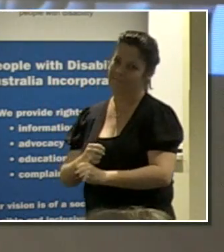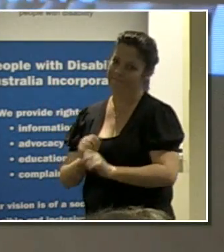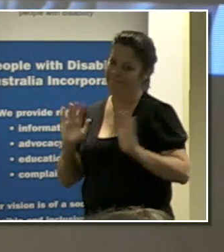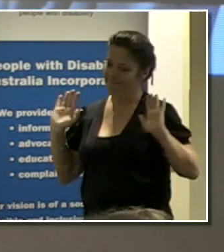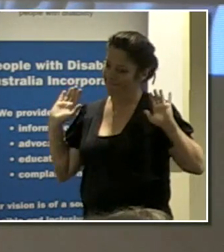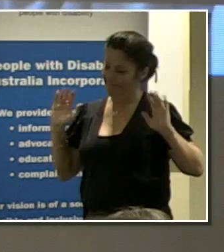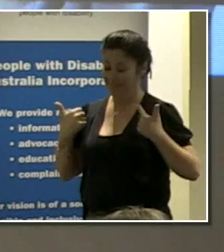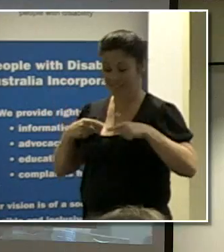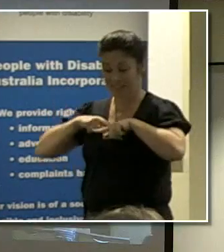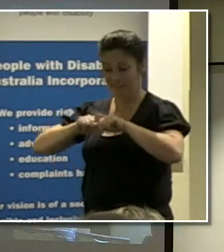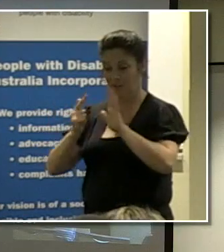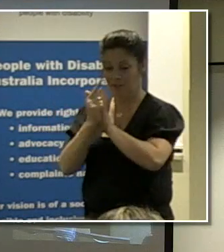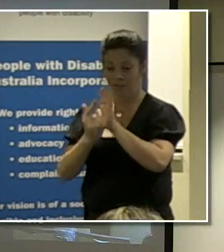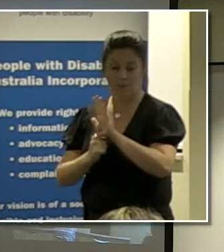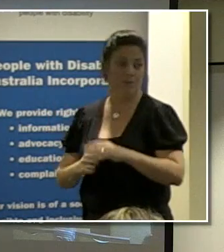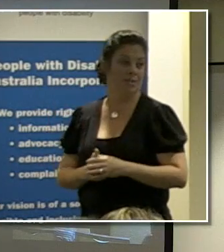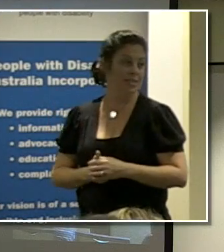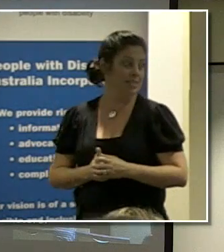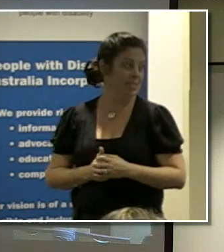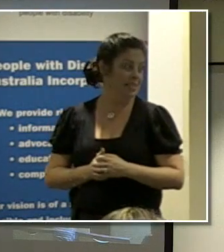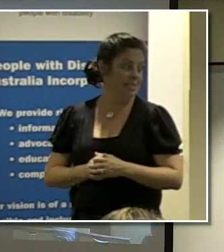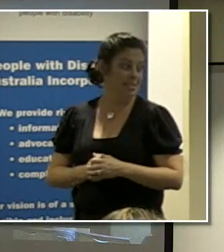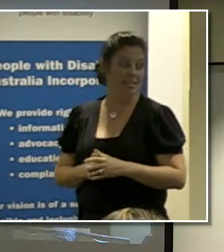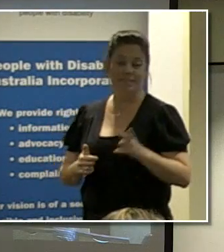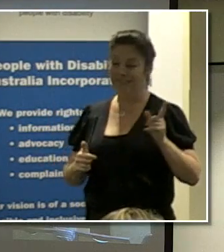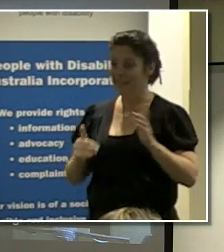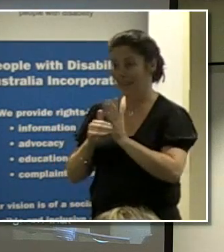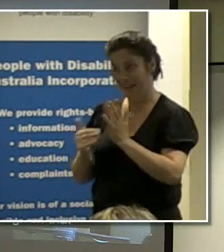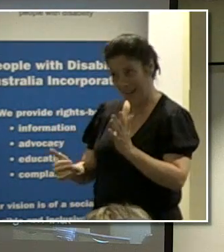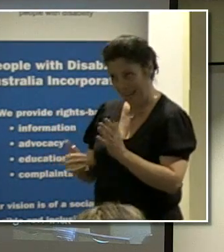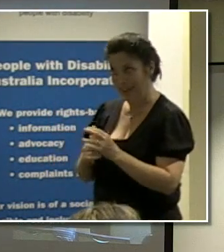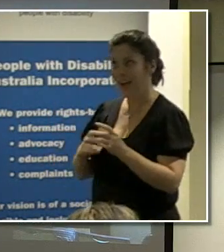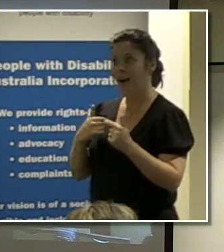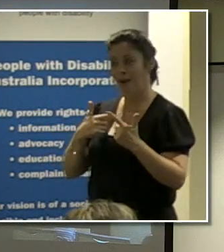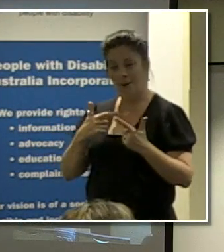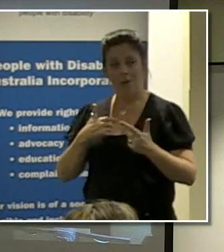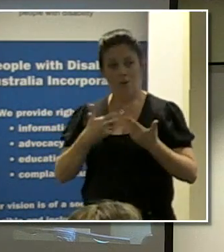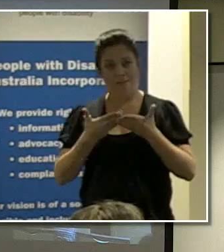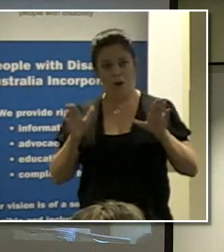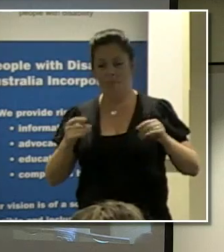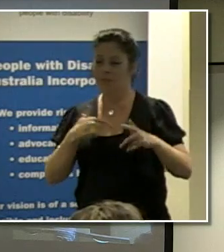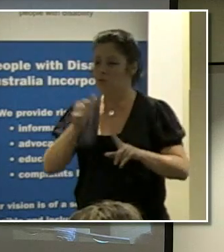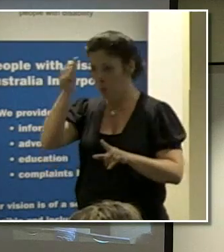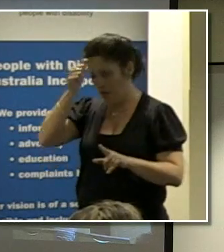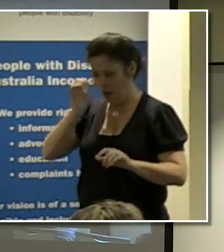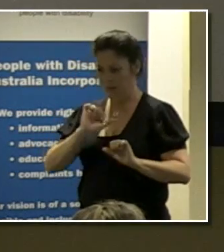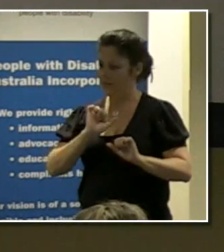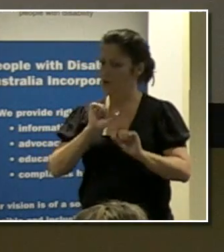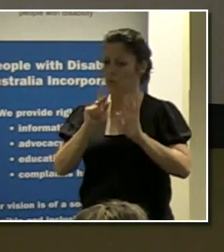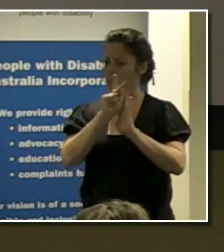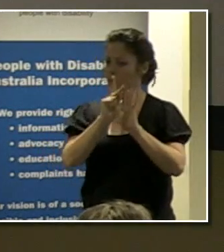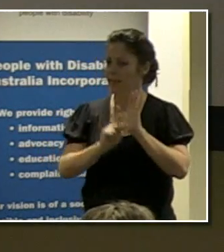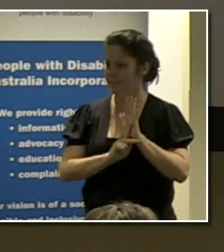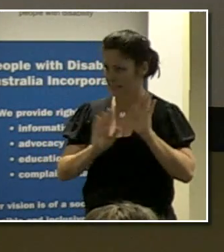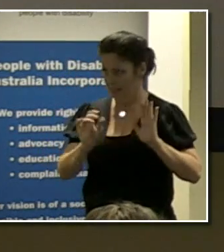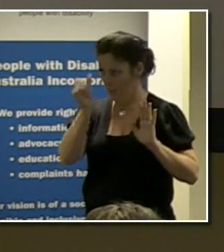Having been given that invitation, David, we know that you're not making the policy around the age limit for the scheme, but